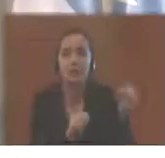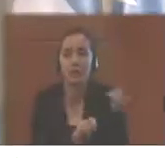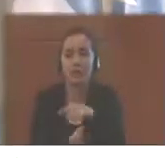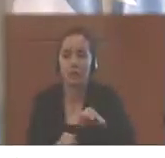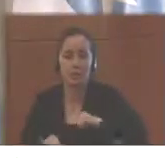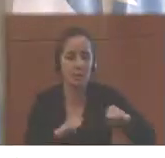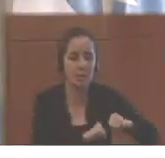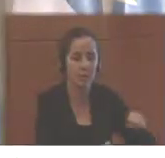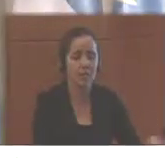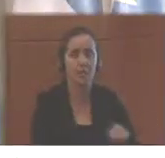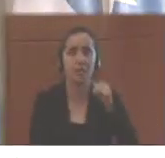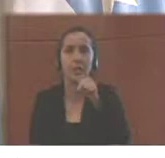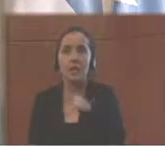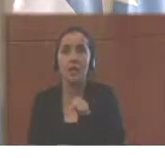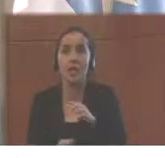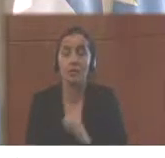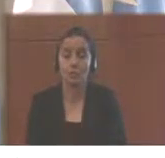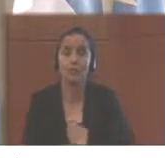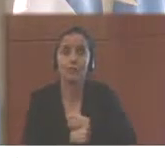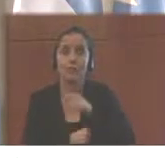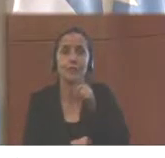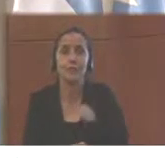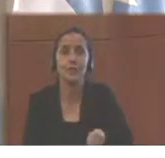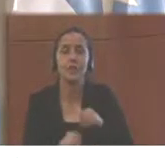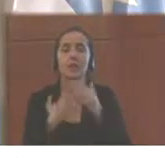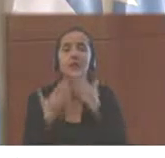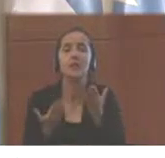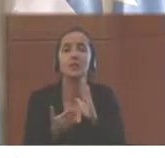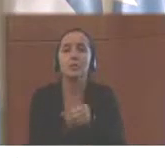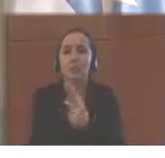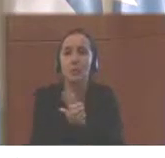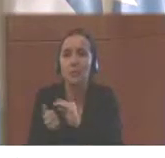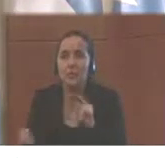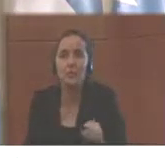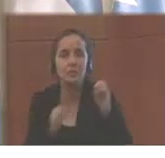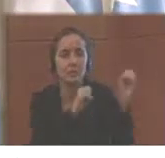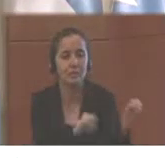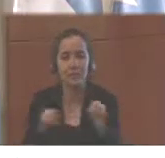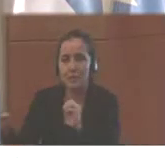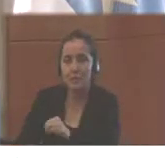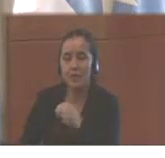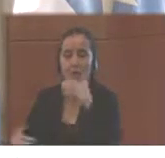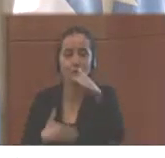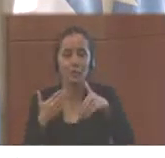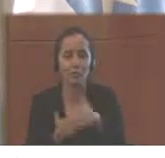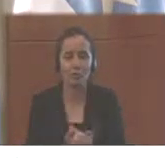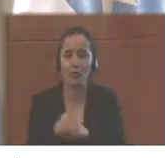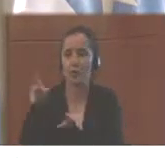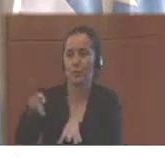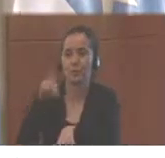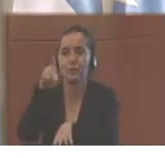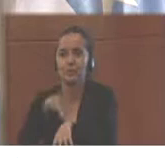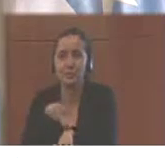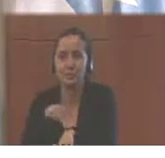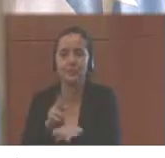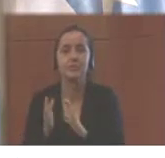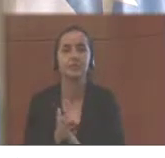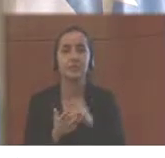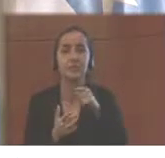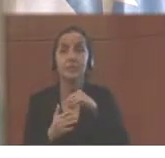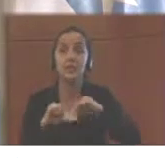approach and risk in a integral manner. And we have improved the technical